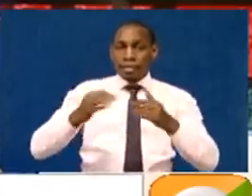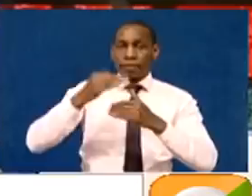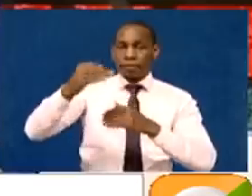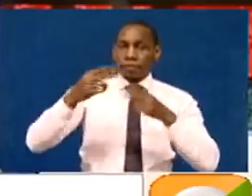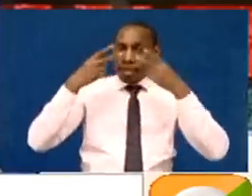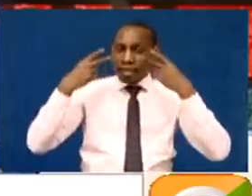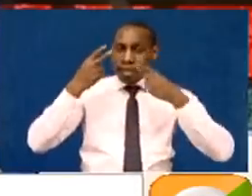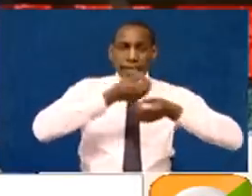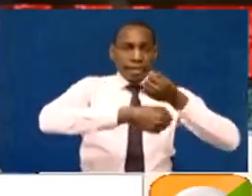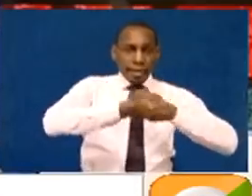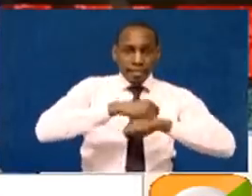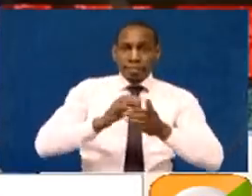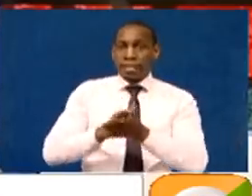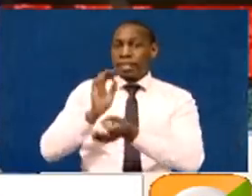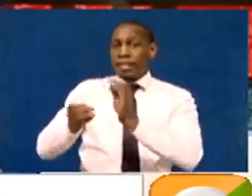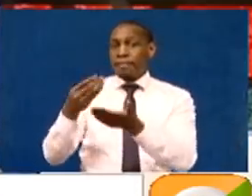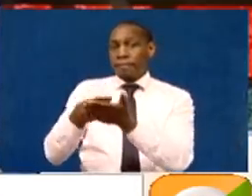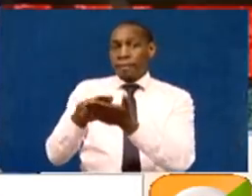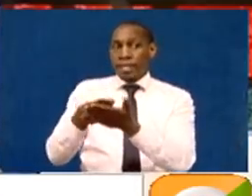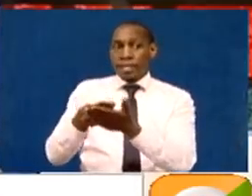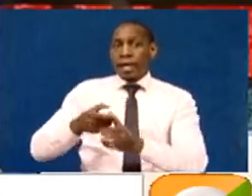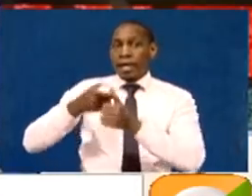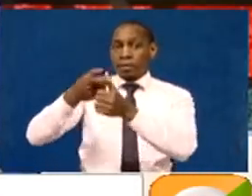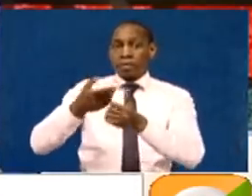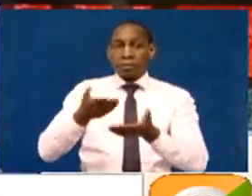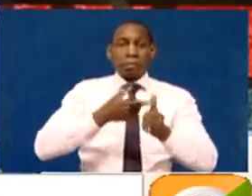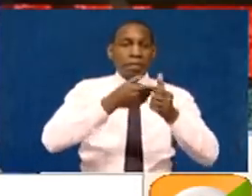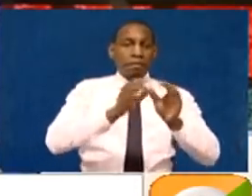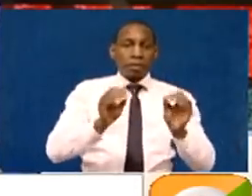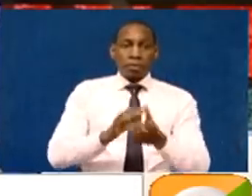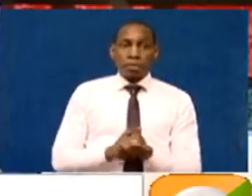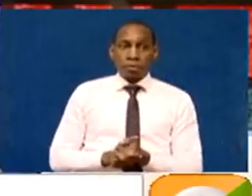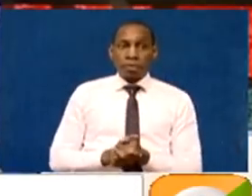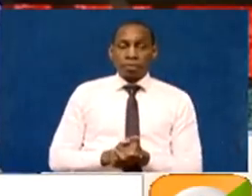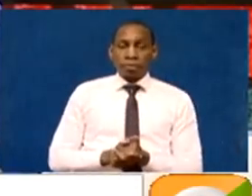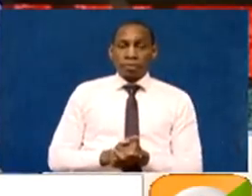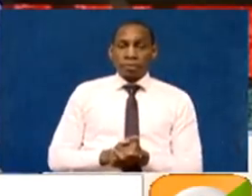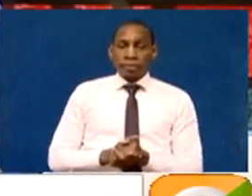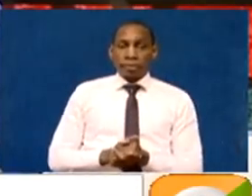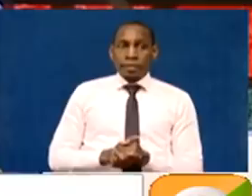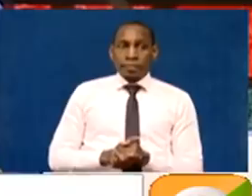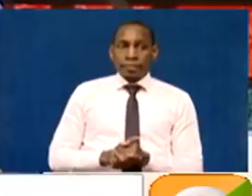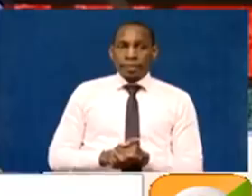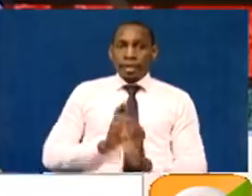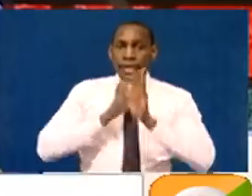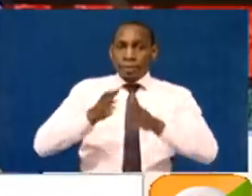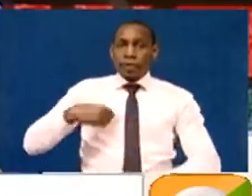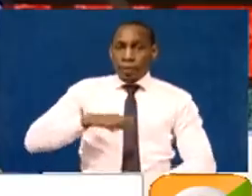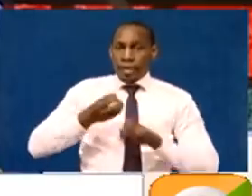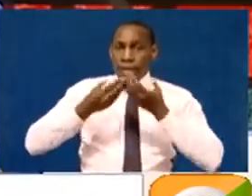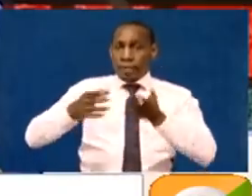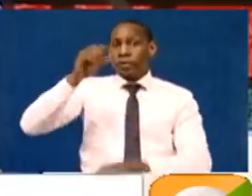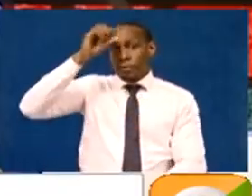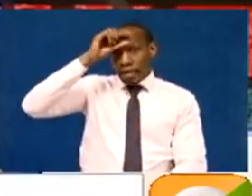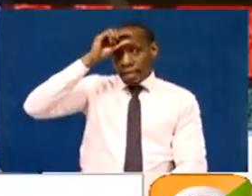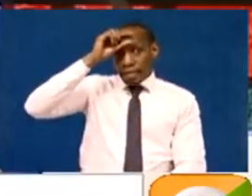terror acts, whether he gets it or not. That reward we're talking about. And as Wahiga Mora tells us, the